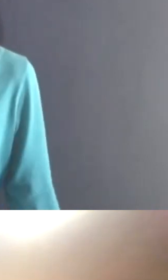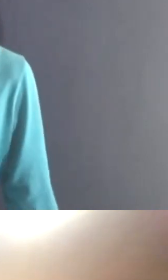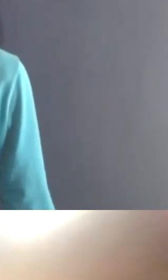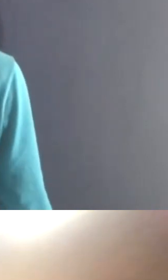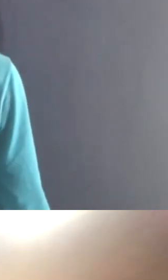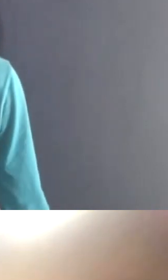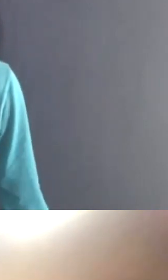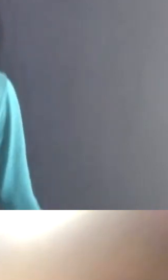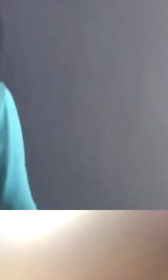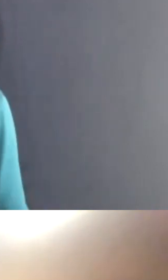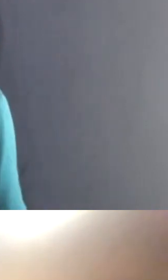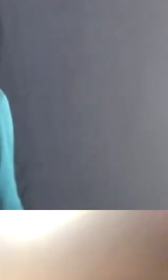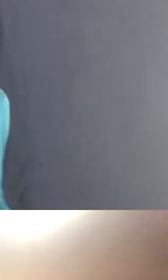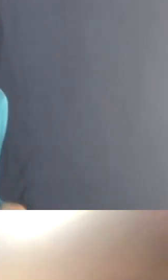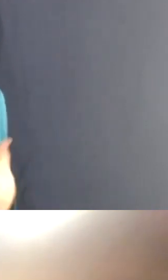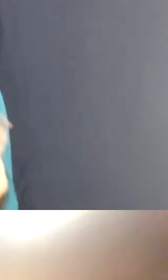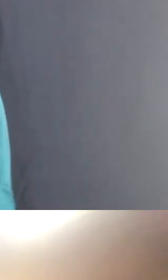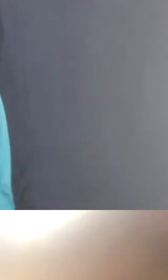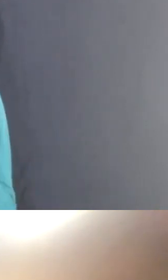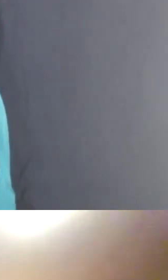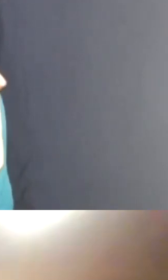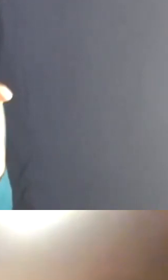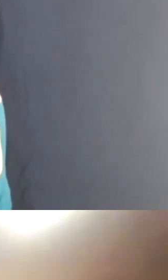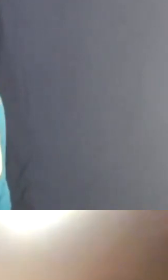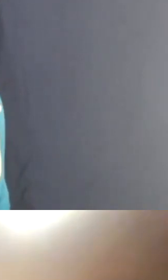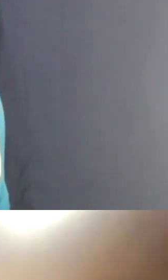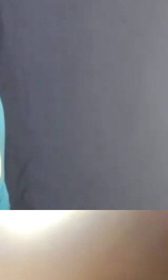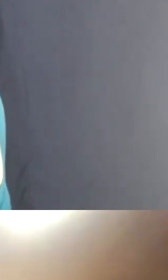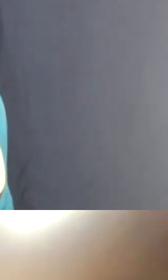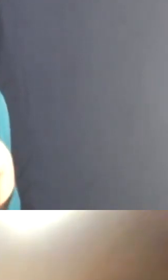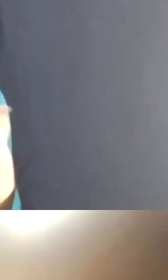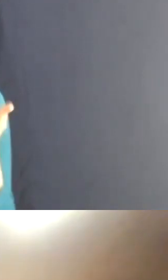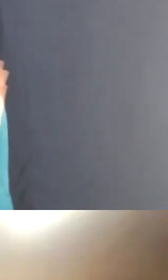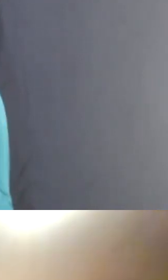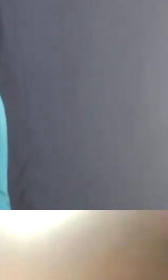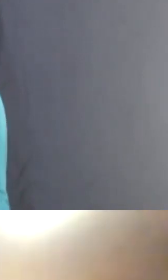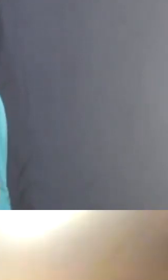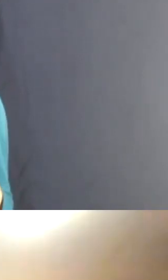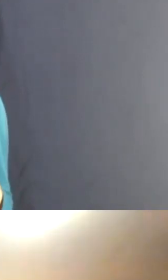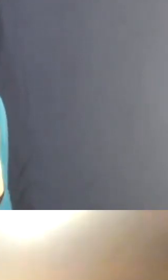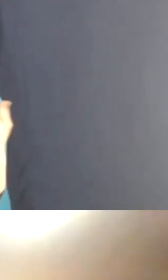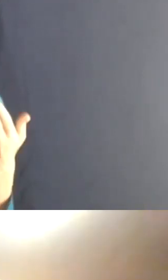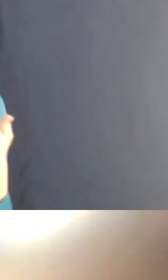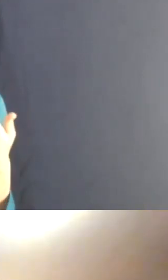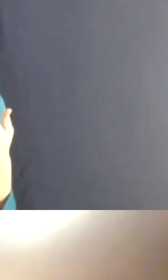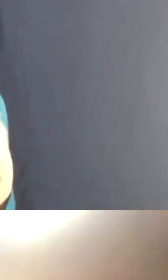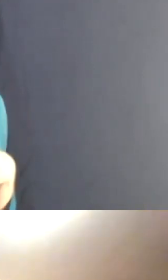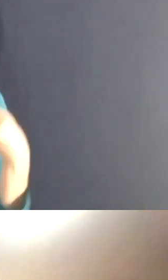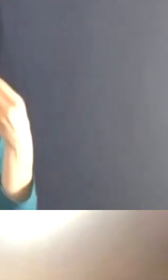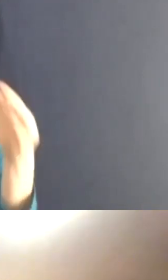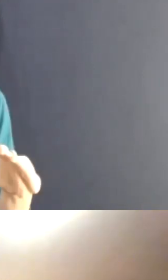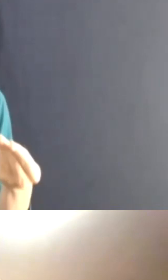When we are talking about care management, we are saying that this would be a service that is provided to a subset